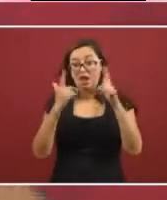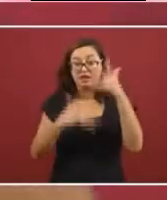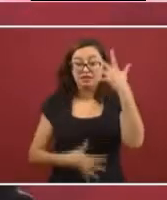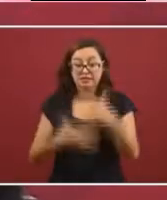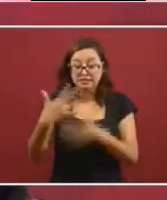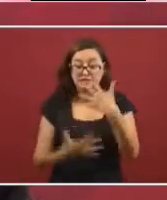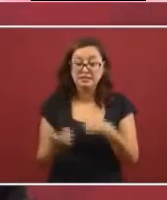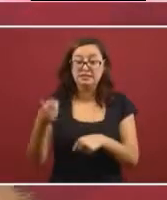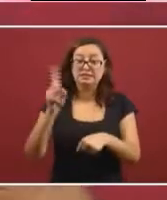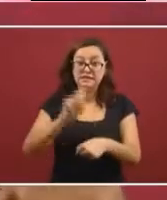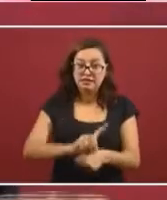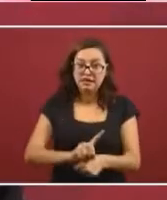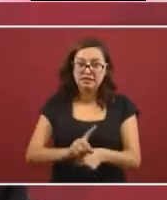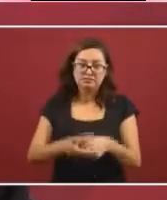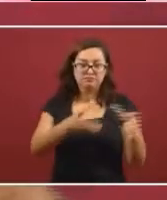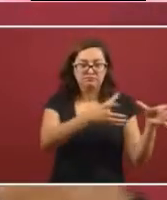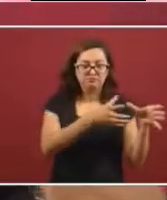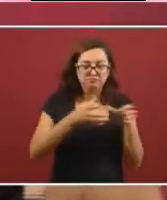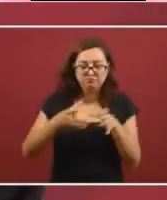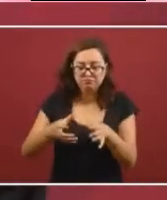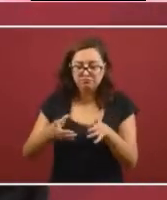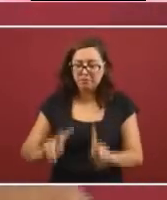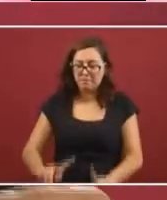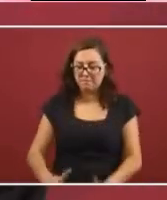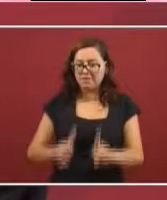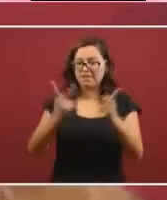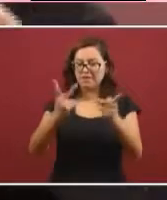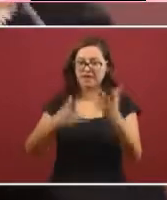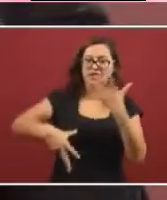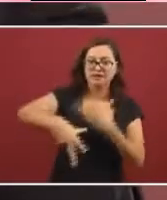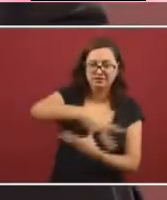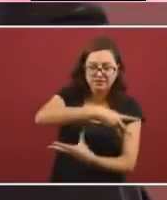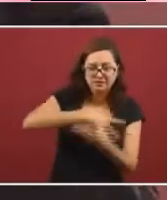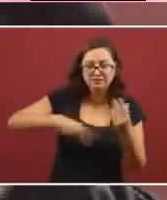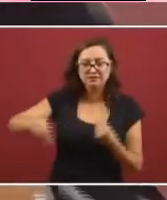that every 15 days they will be giving the goods